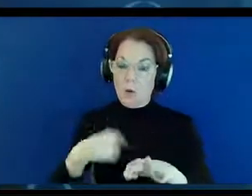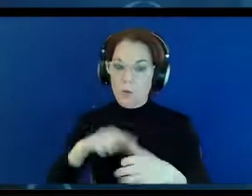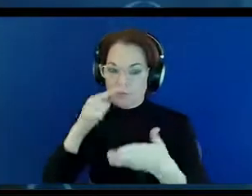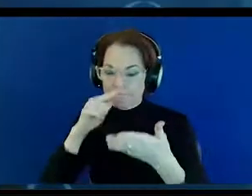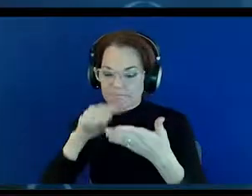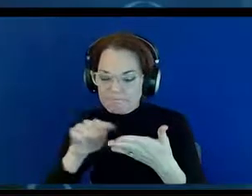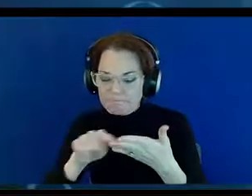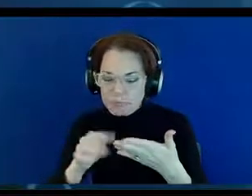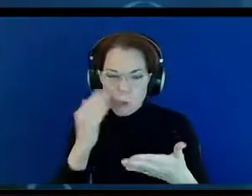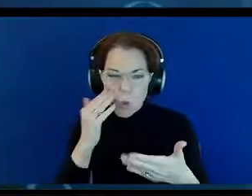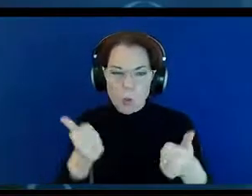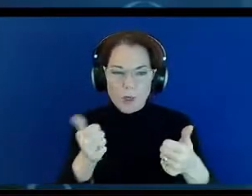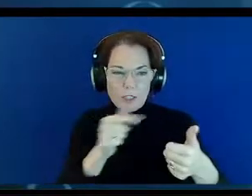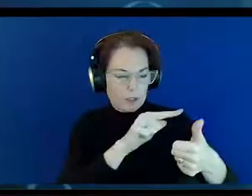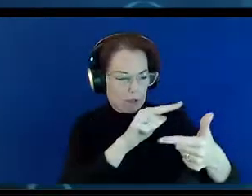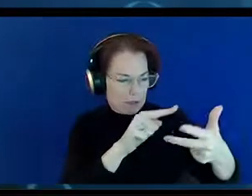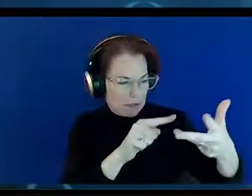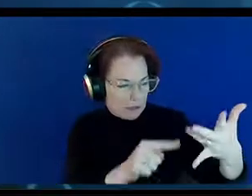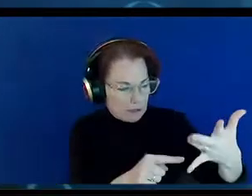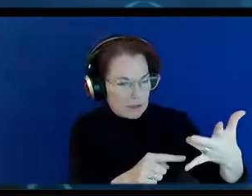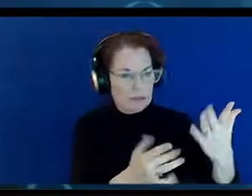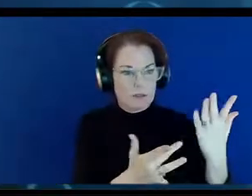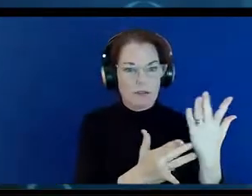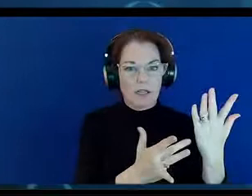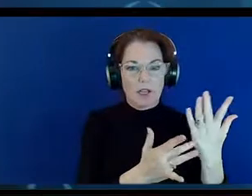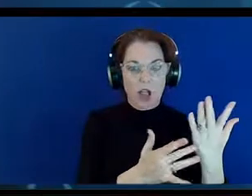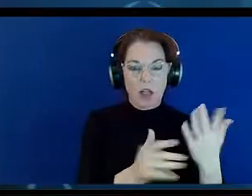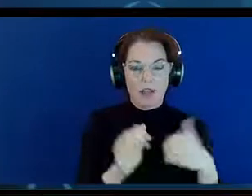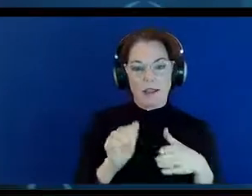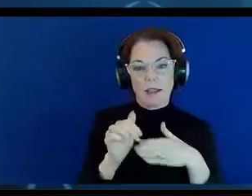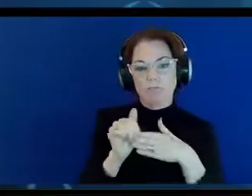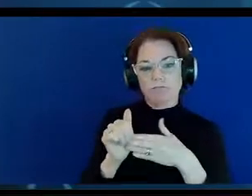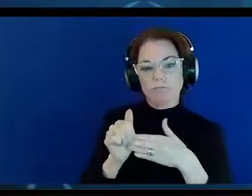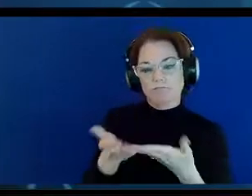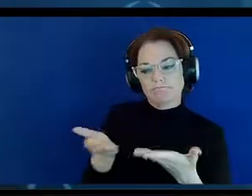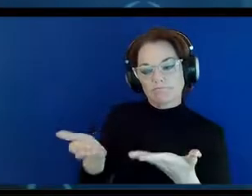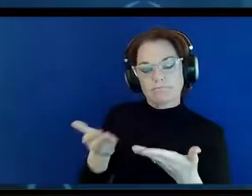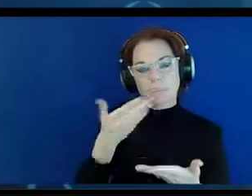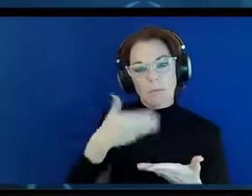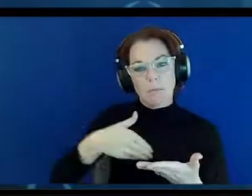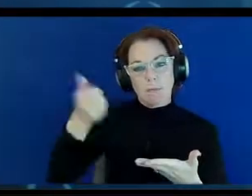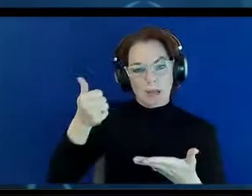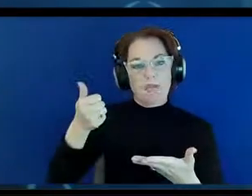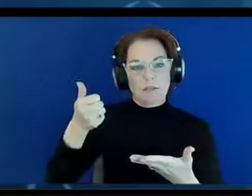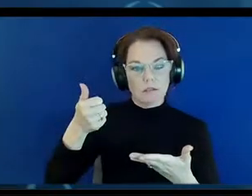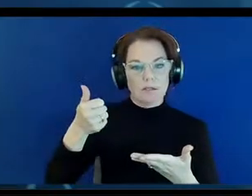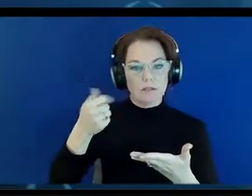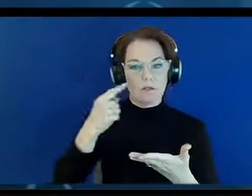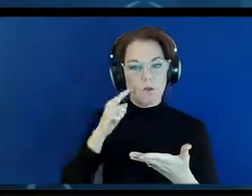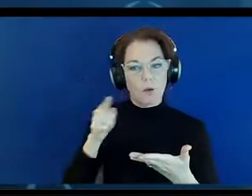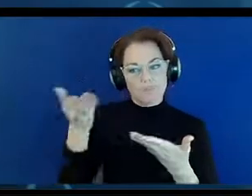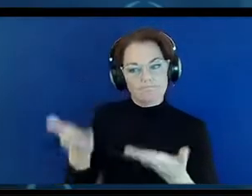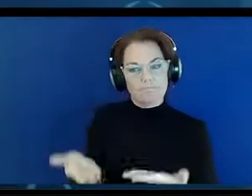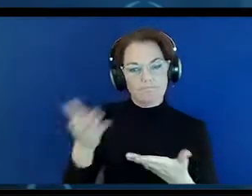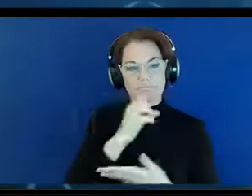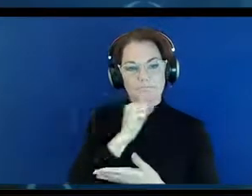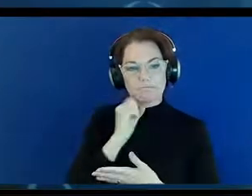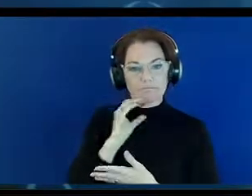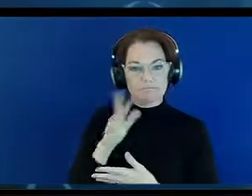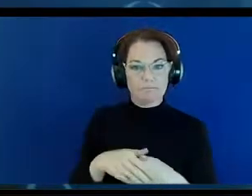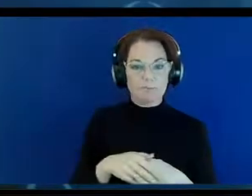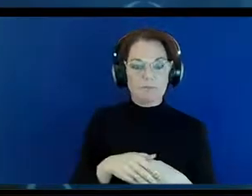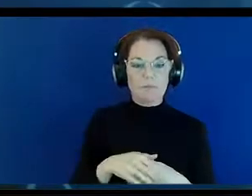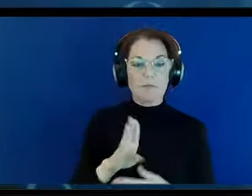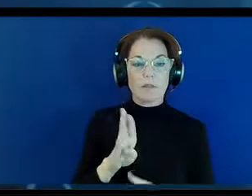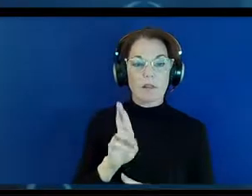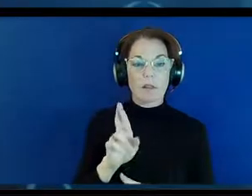these interventions and technologies lead to the best outcomes, I think is really important. Broadband is absolutely